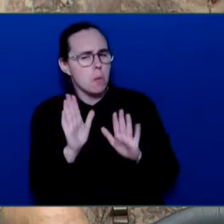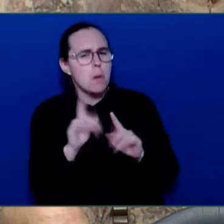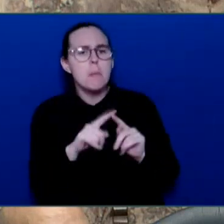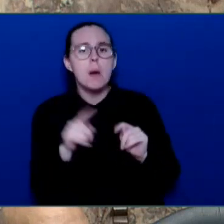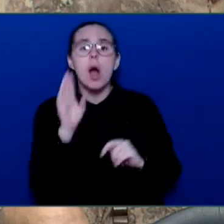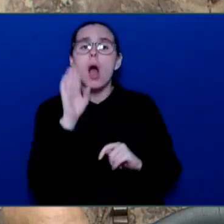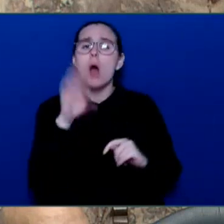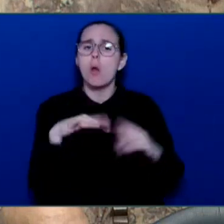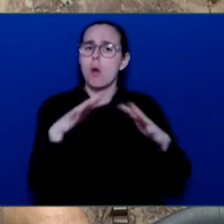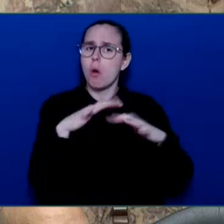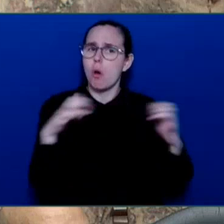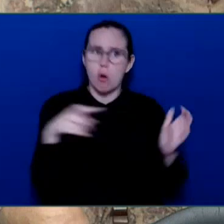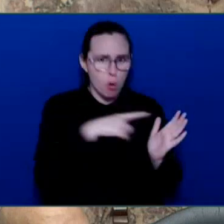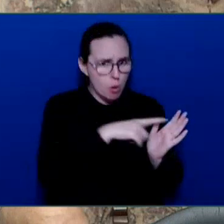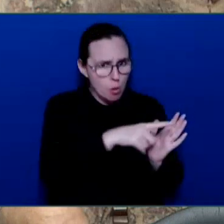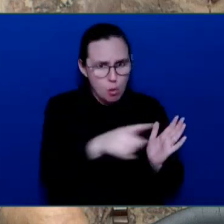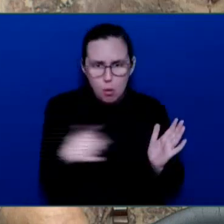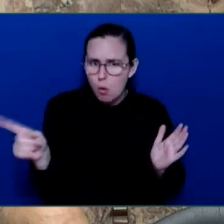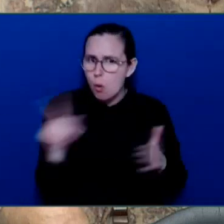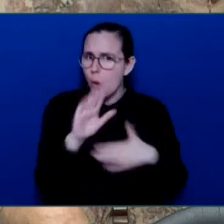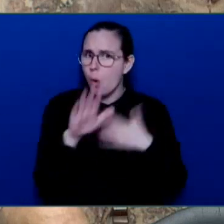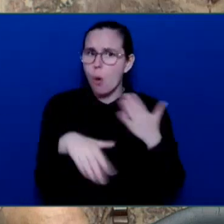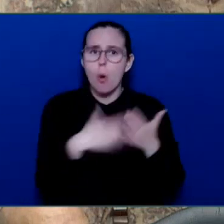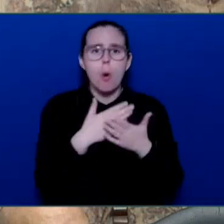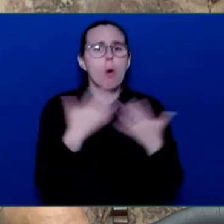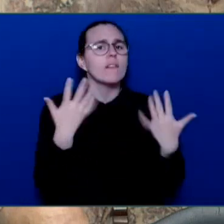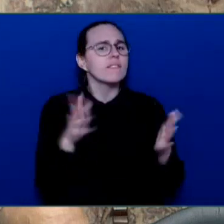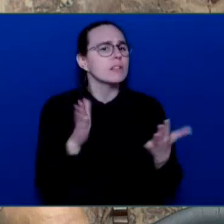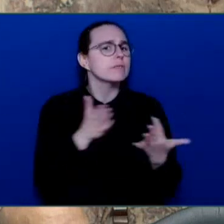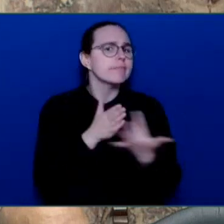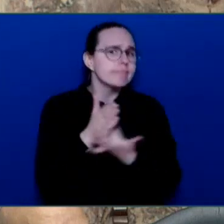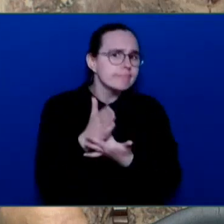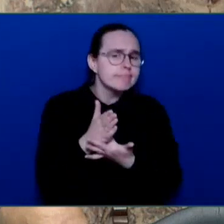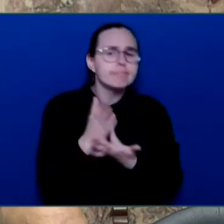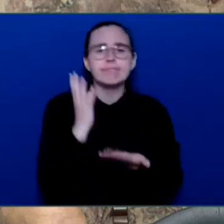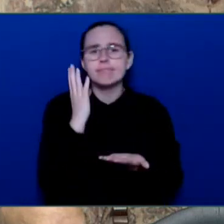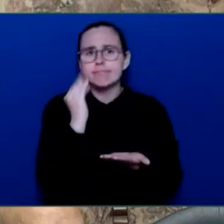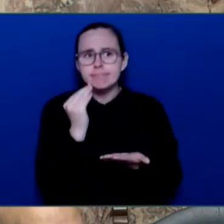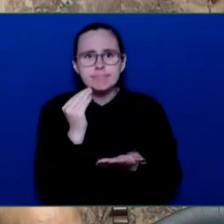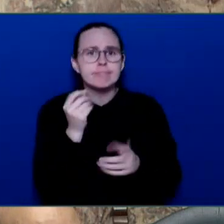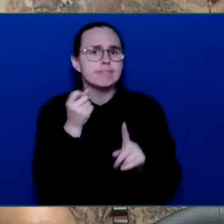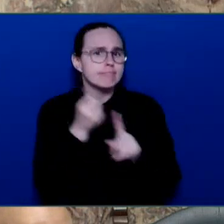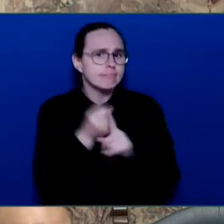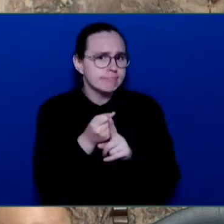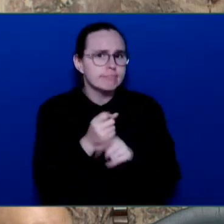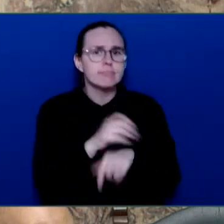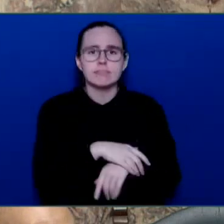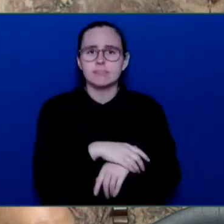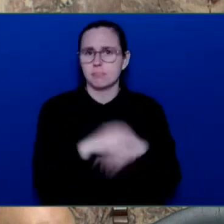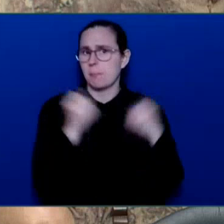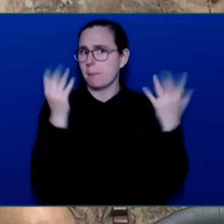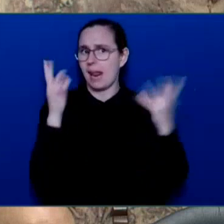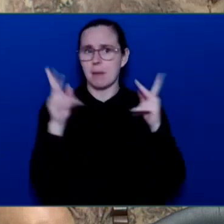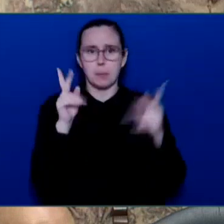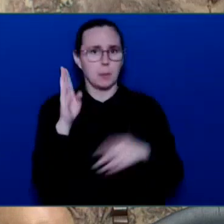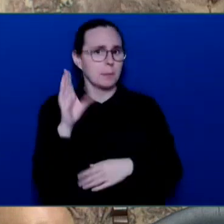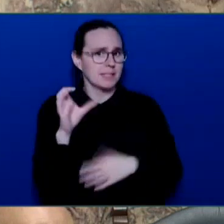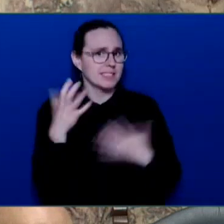many families in BC are affected by them. It's why, Honourable Speaker, with respect to our acute care